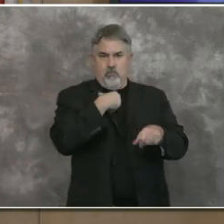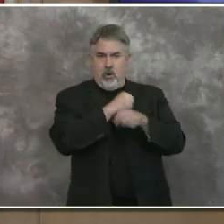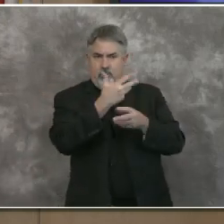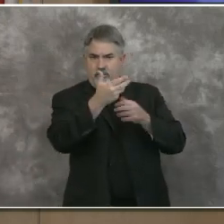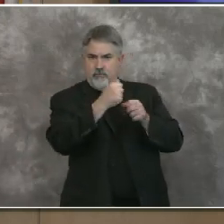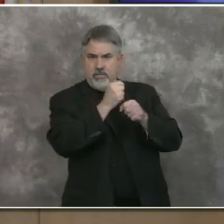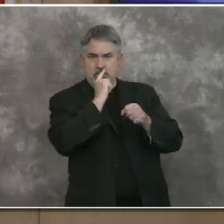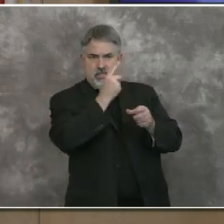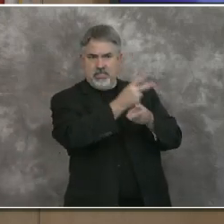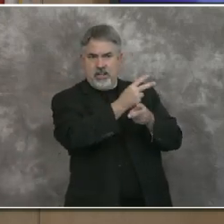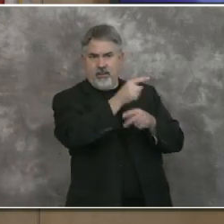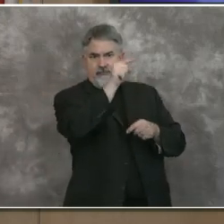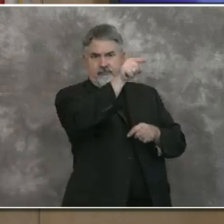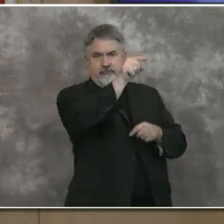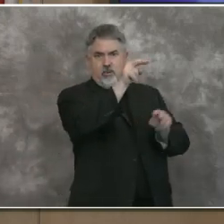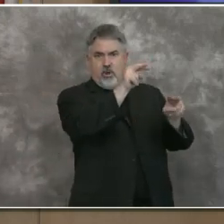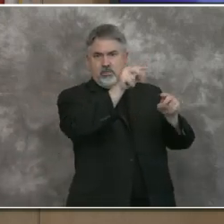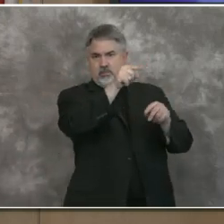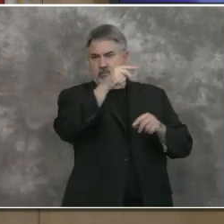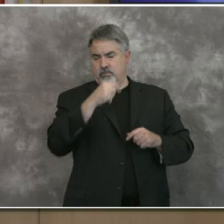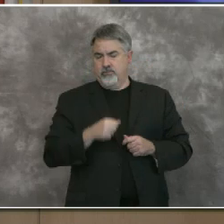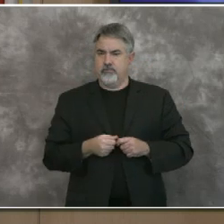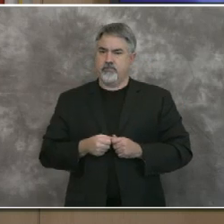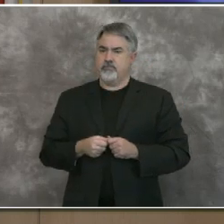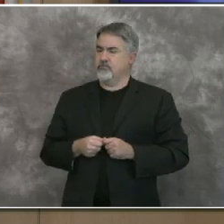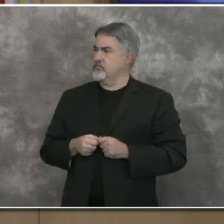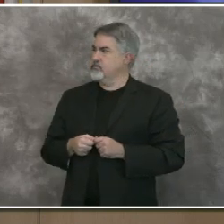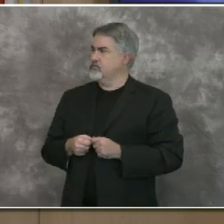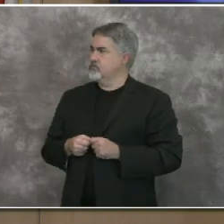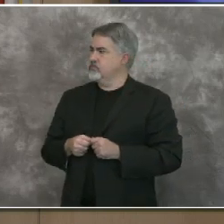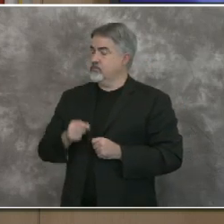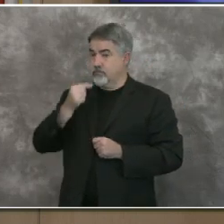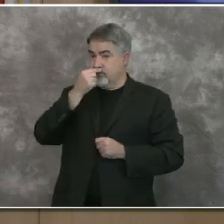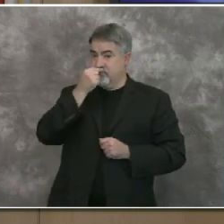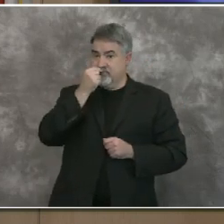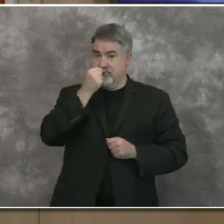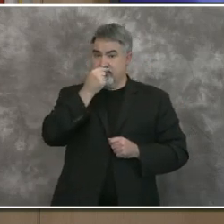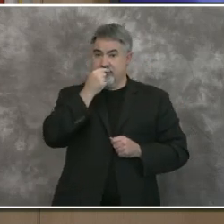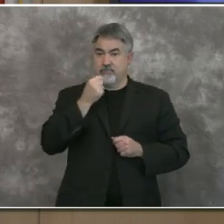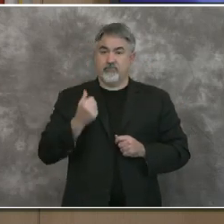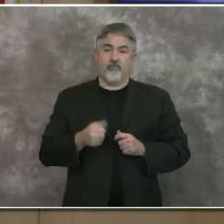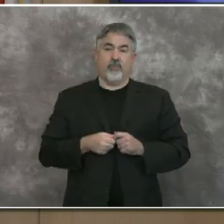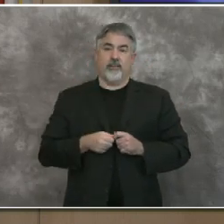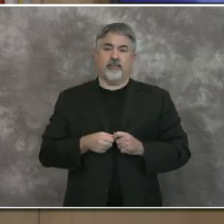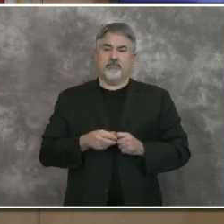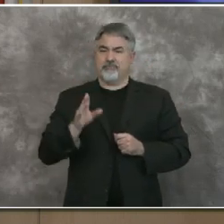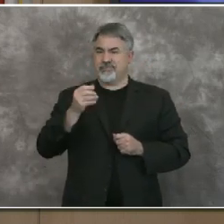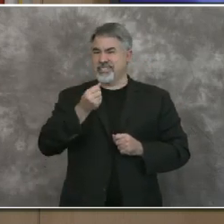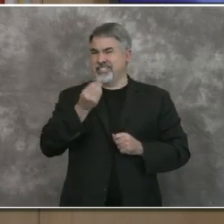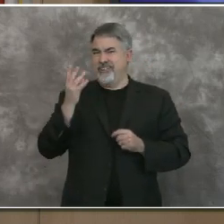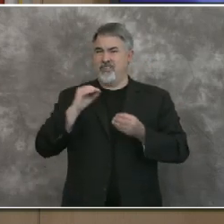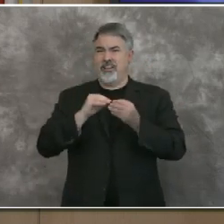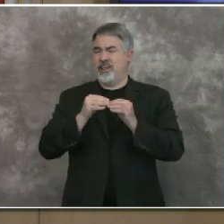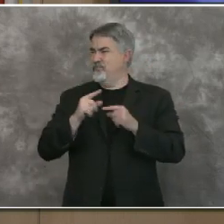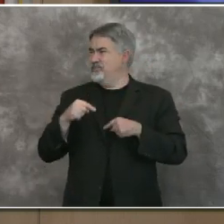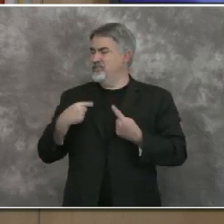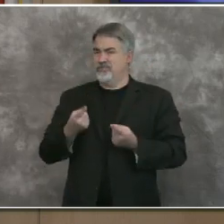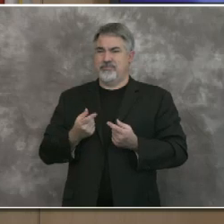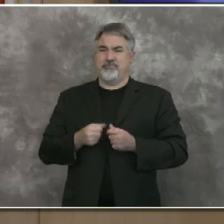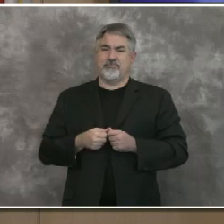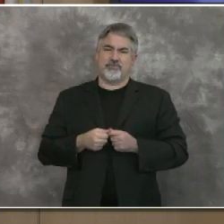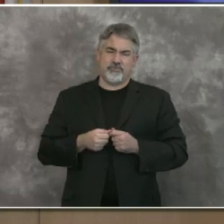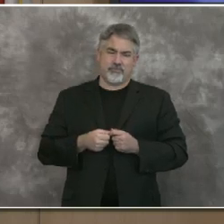that are coming in that are related to COVID. We do know that a significant number of individuals who are presenting for care in